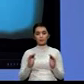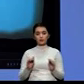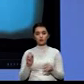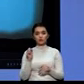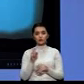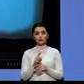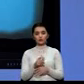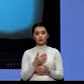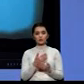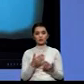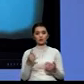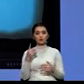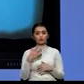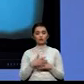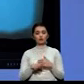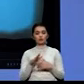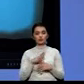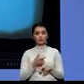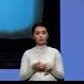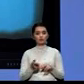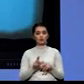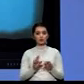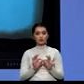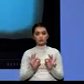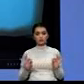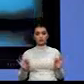Bolajonlar, topshiriq sizga tushunarli bo'ldimi? Juda ham yaxshi.